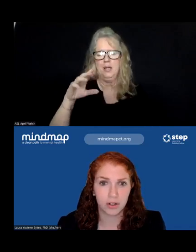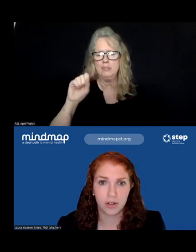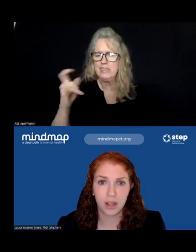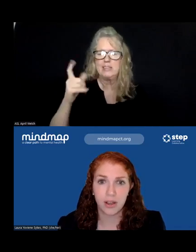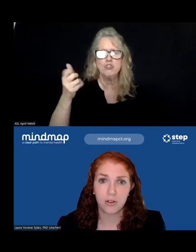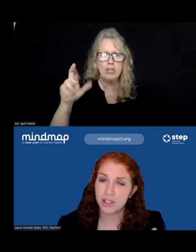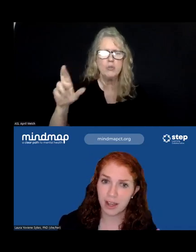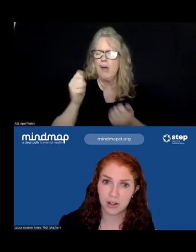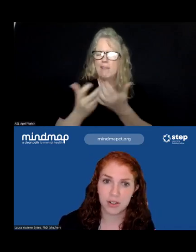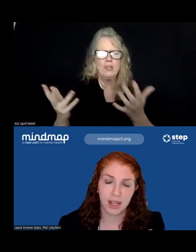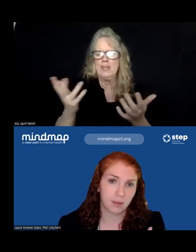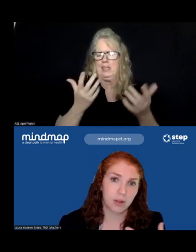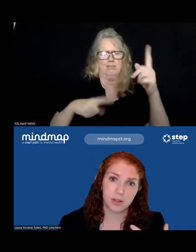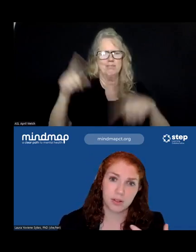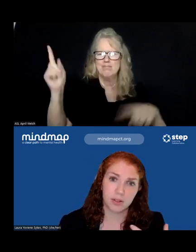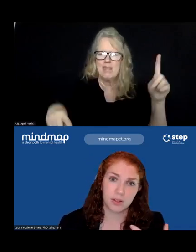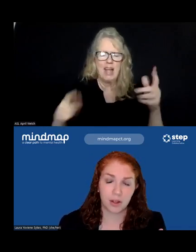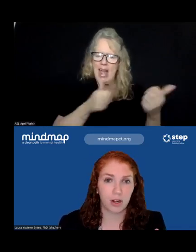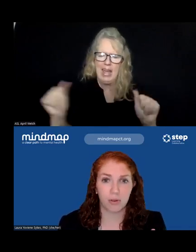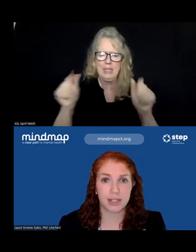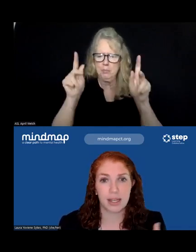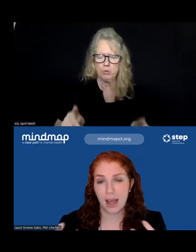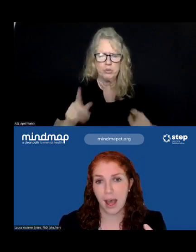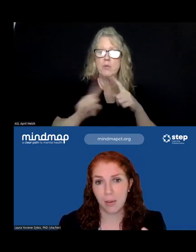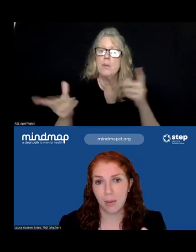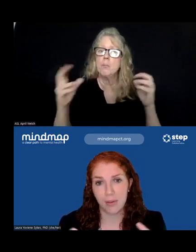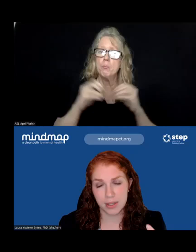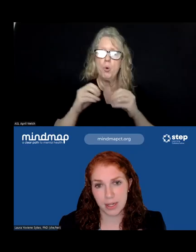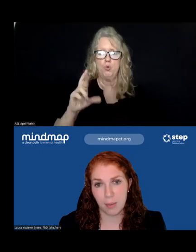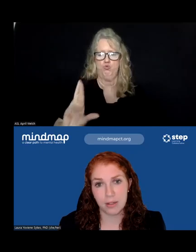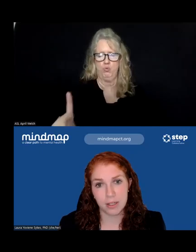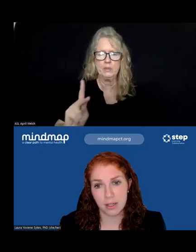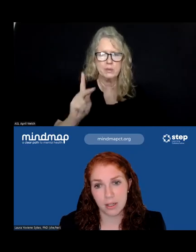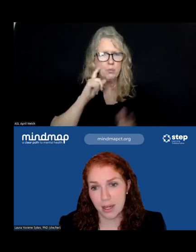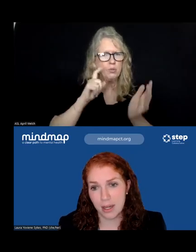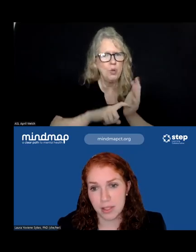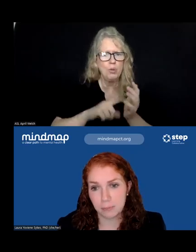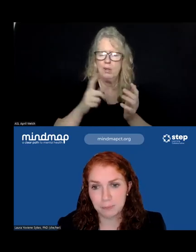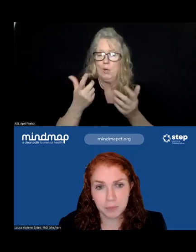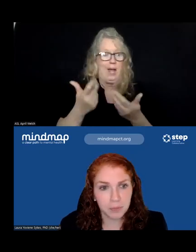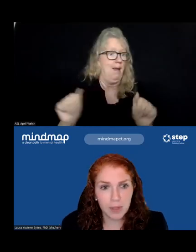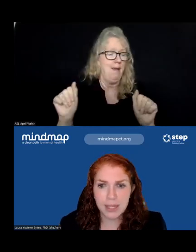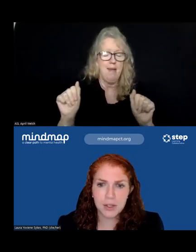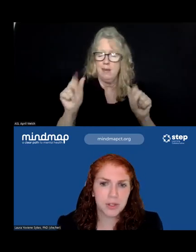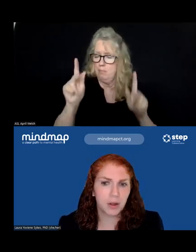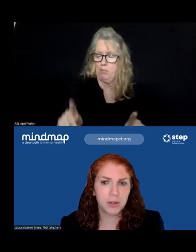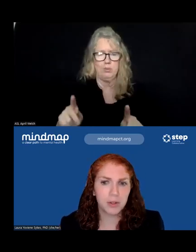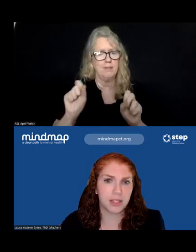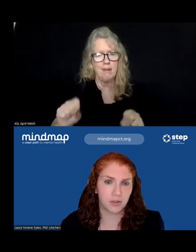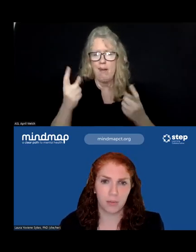there are certain risk factors that can put some folks at greater risk, this can happen to any of us. And